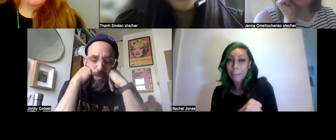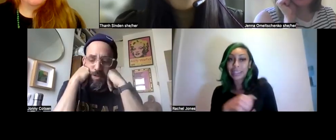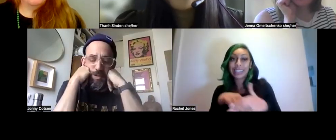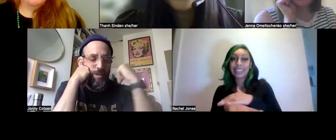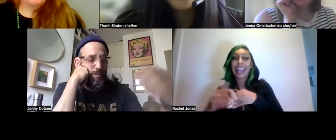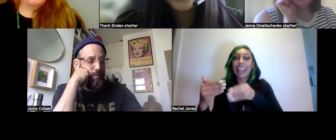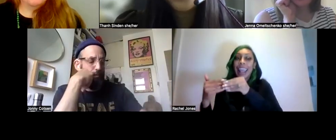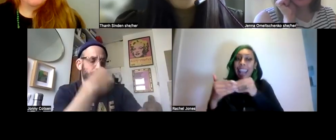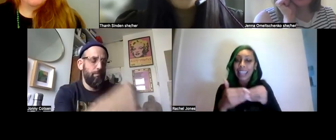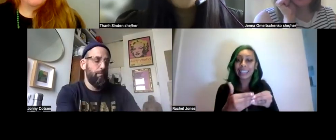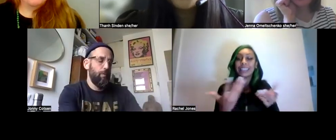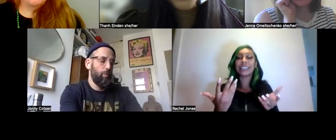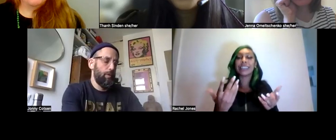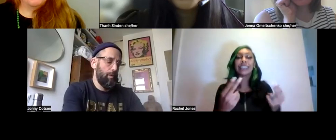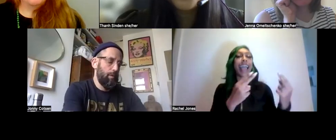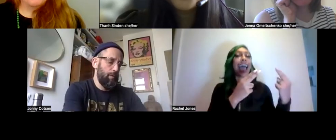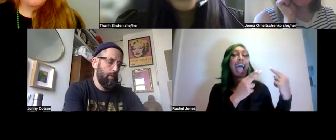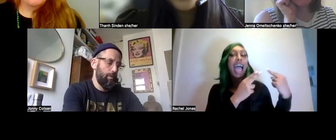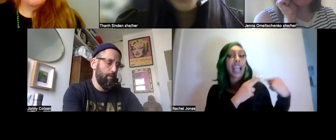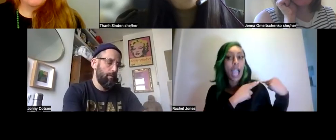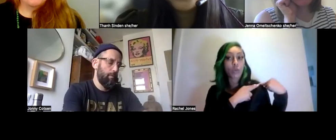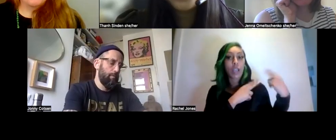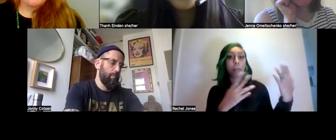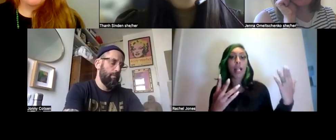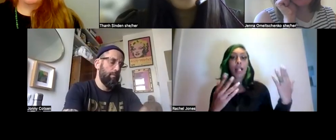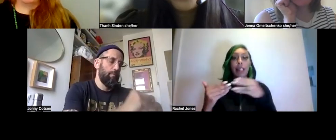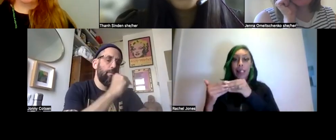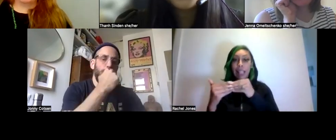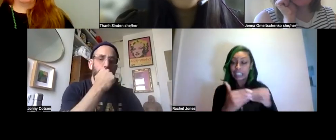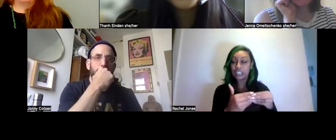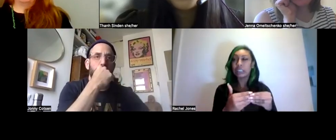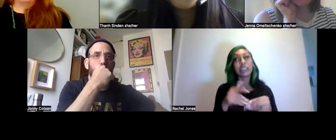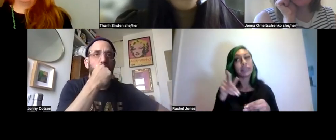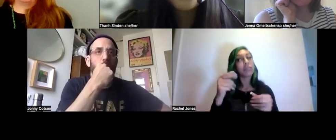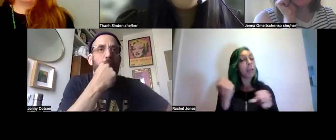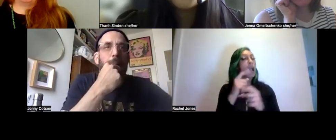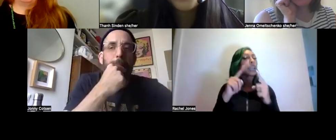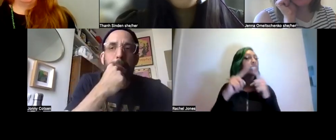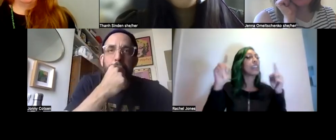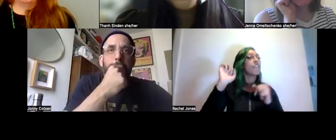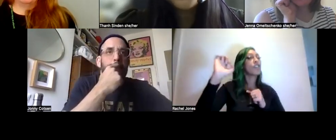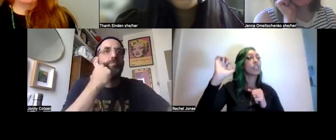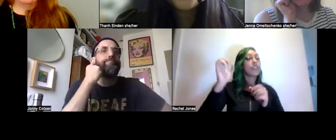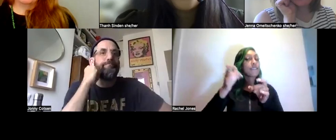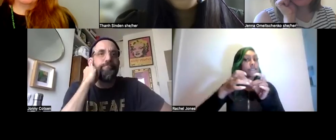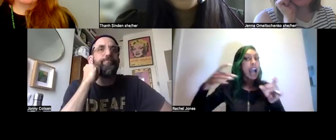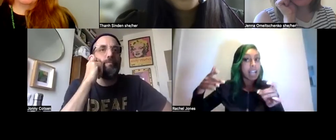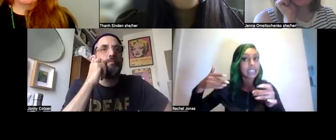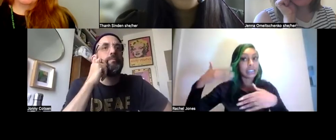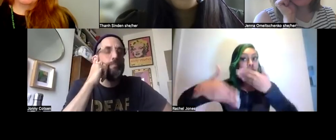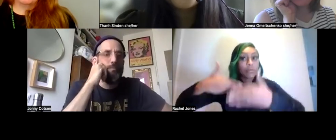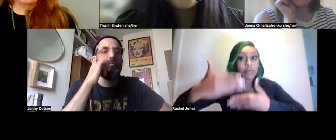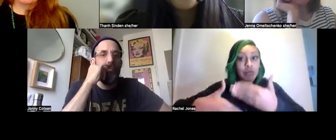and accountable in leadership really would make a difference in terms of that